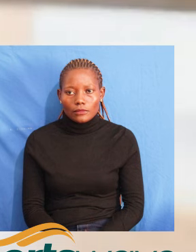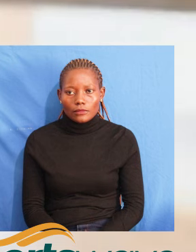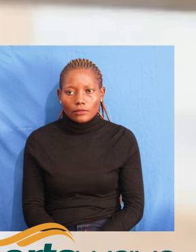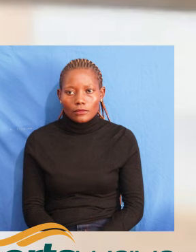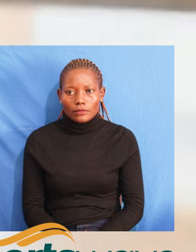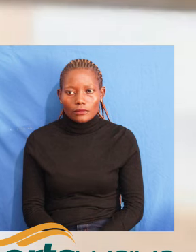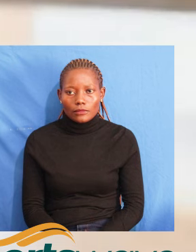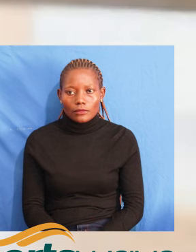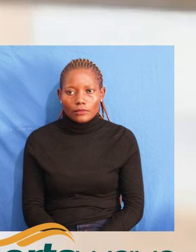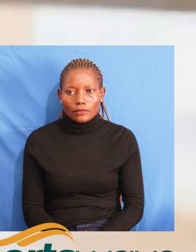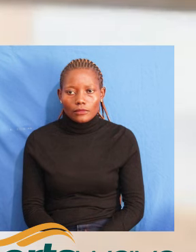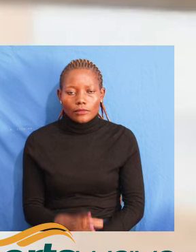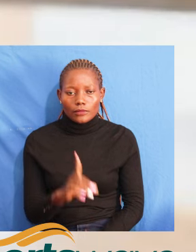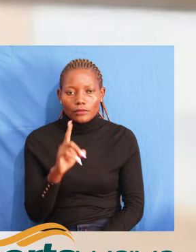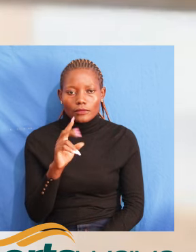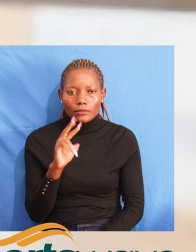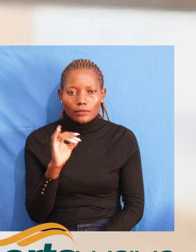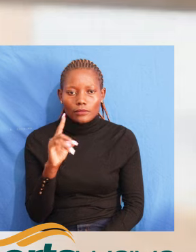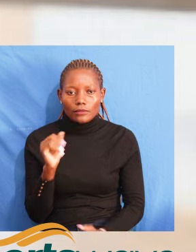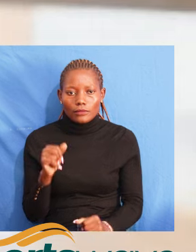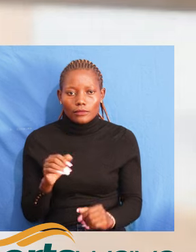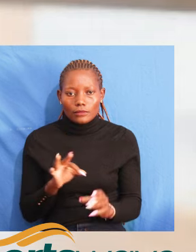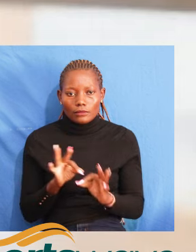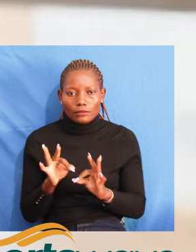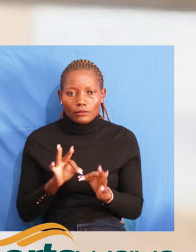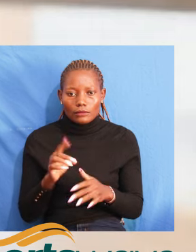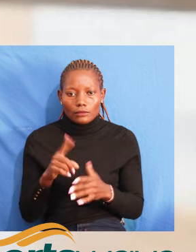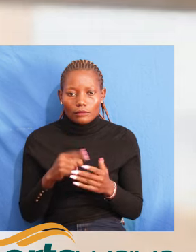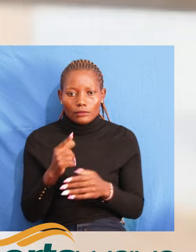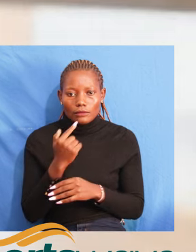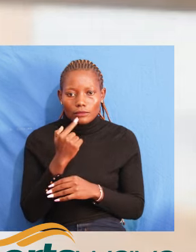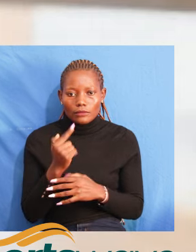David, could you just try to explain what you're saying?